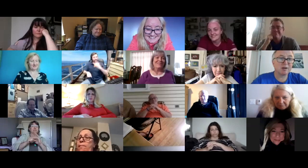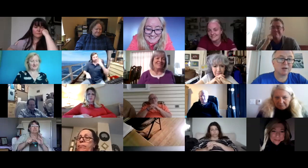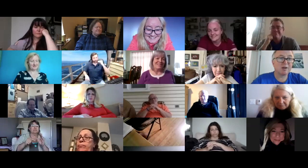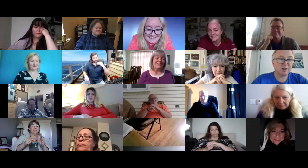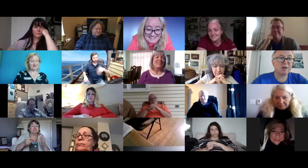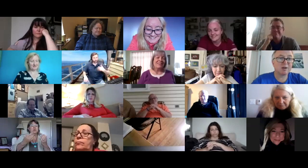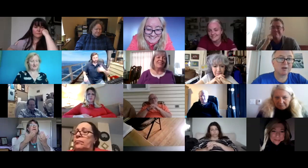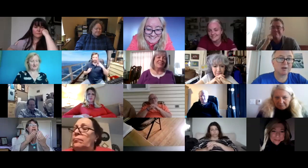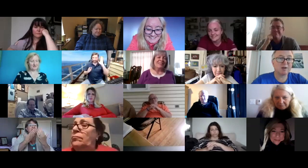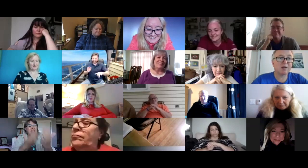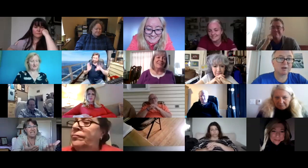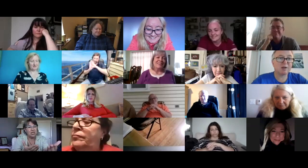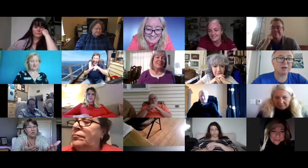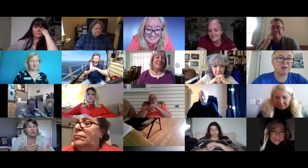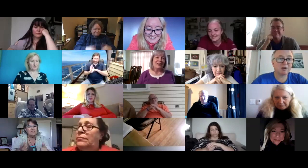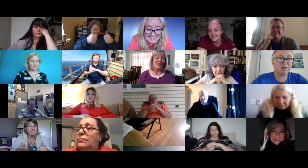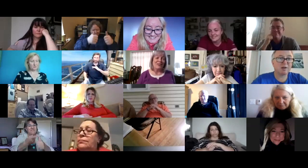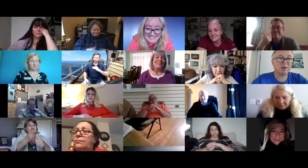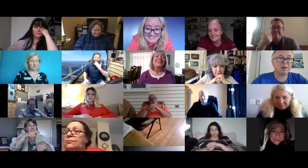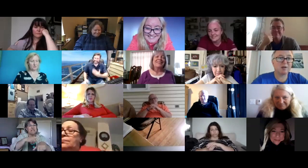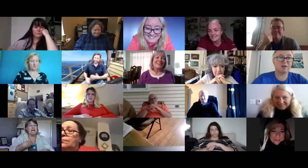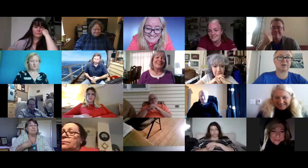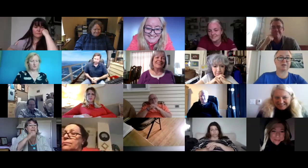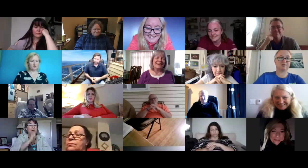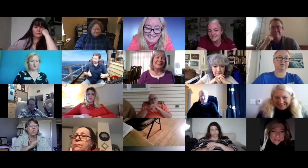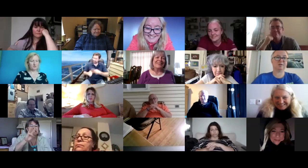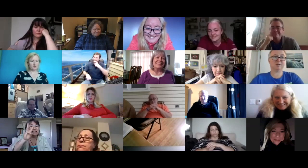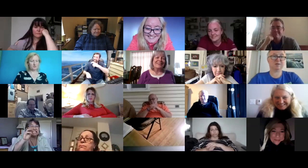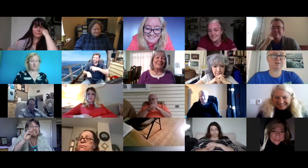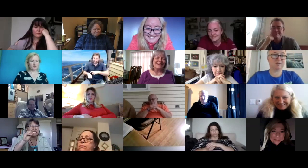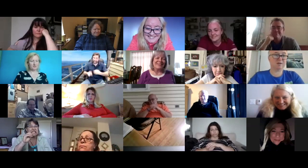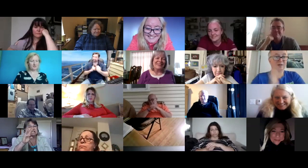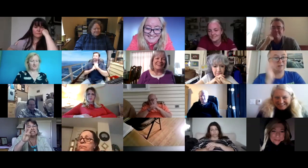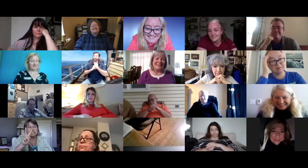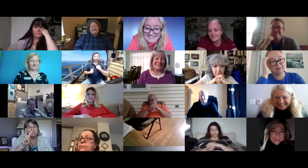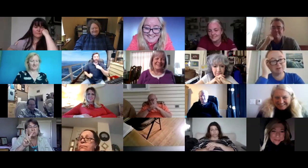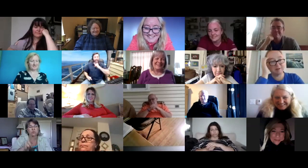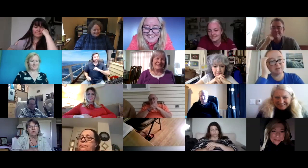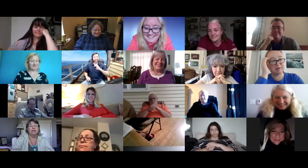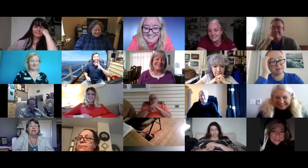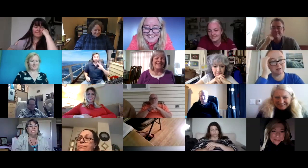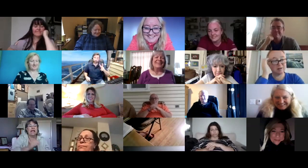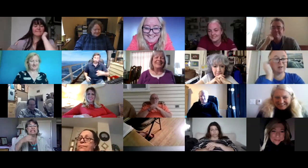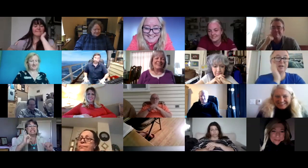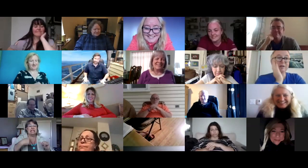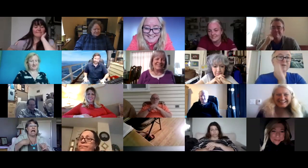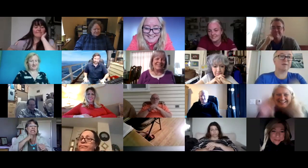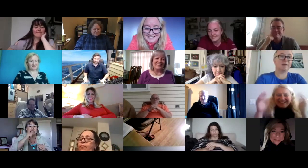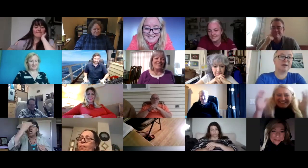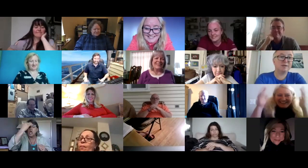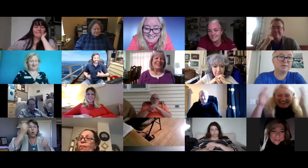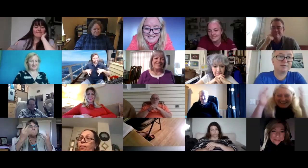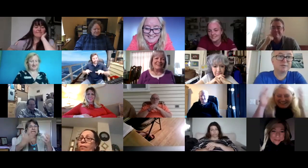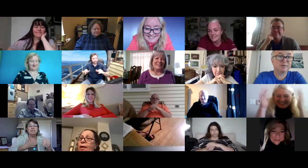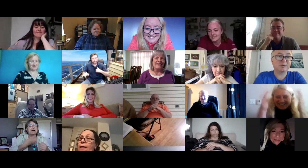background. So thank you. First time I'm old, 60, 62. And still I